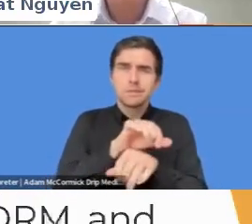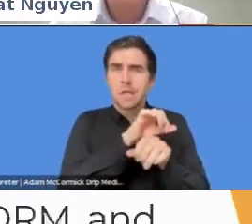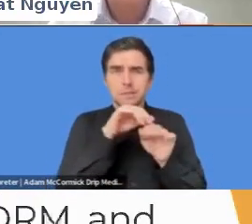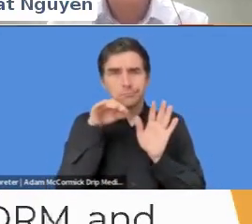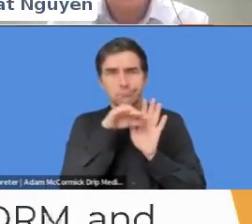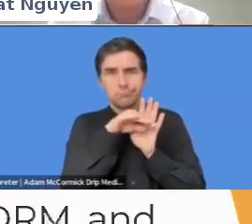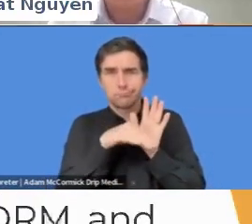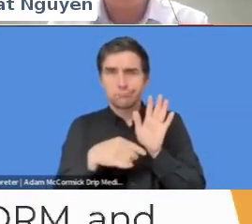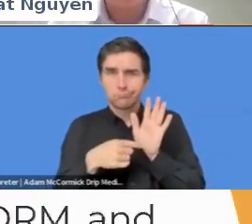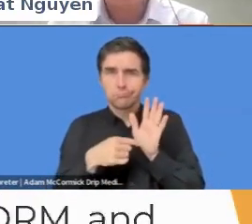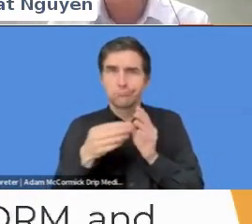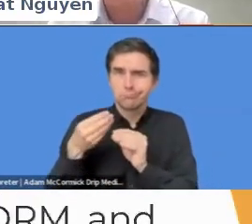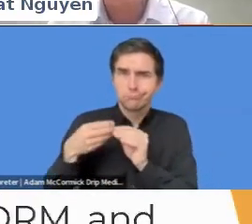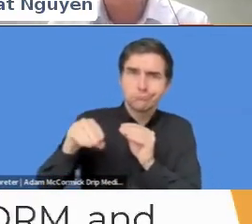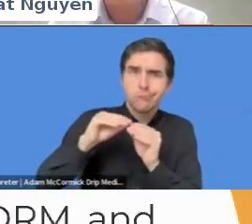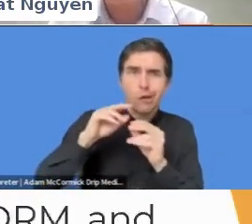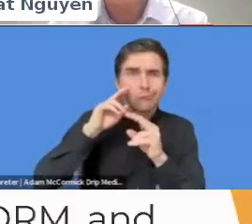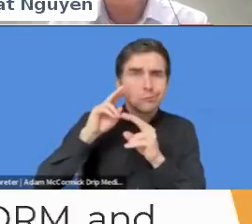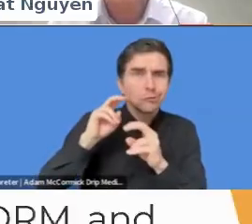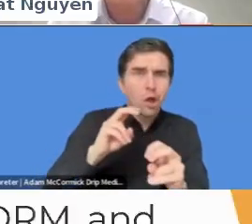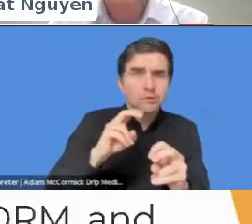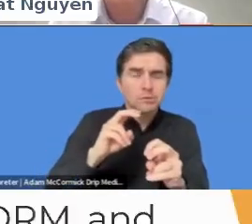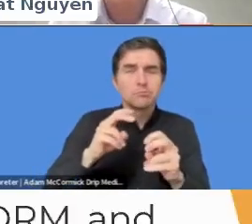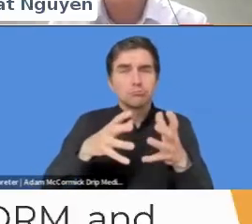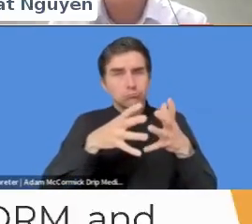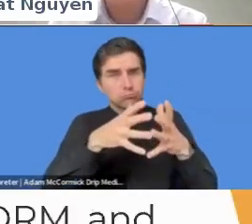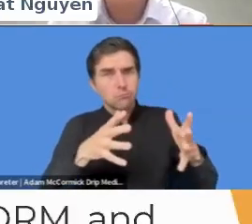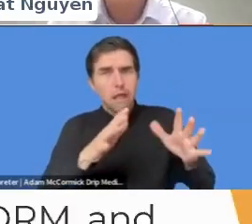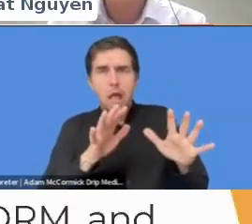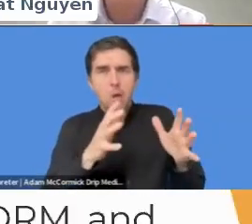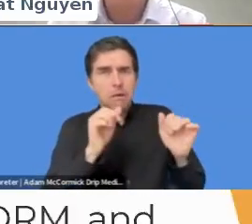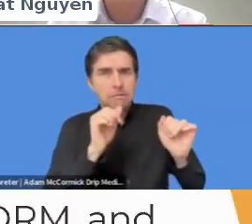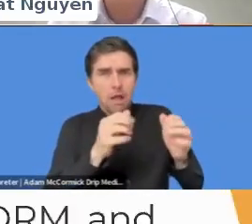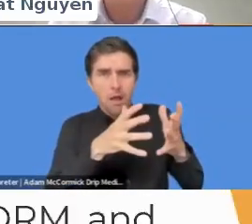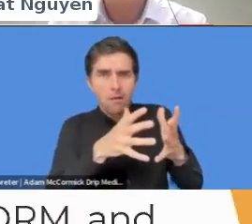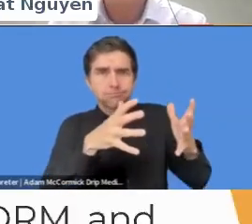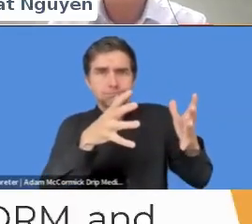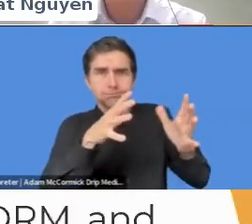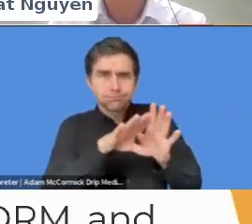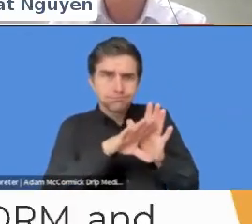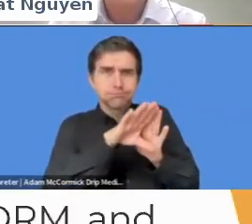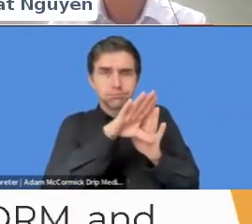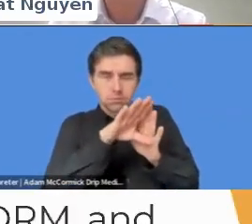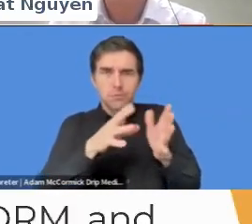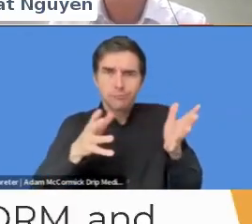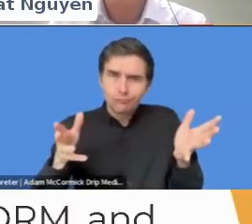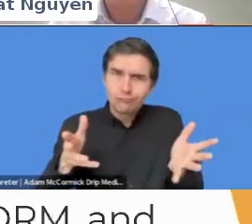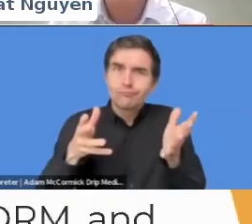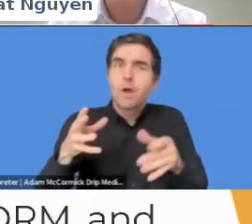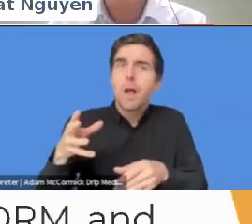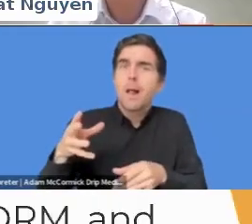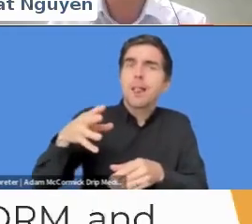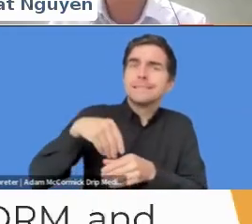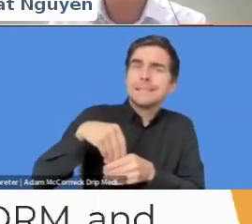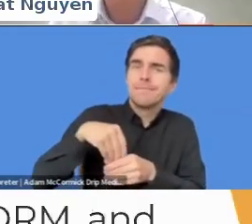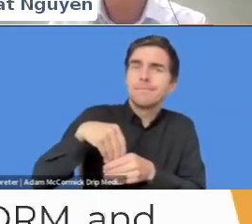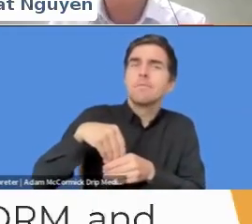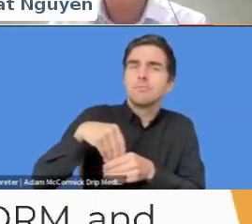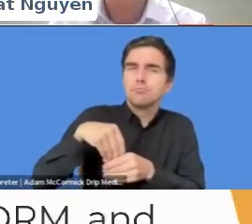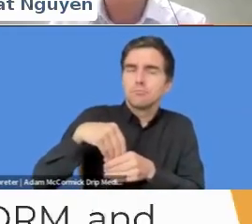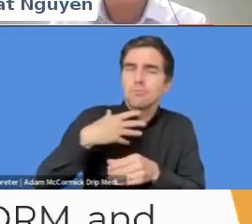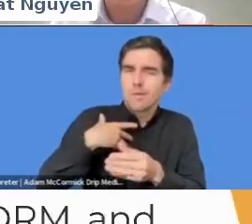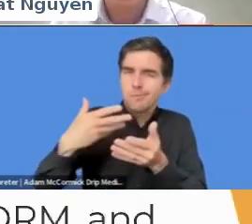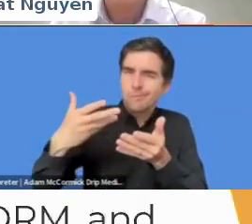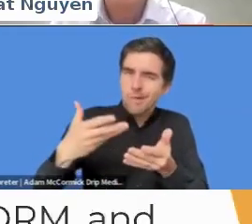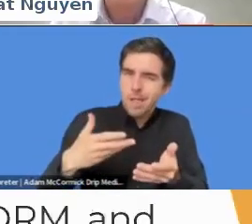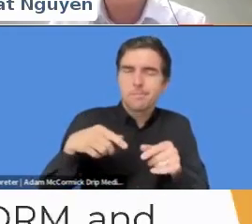My name is Nguyen from the International Labour Organization in Vietnam. I am your